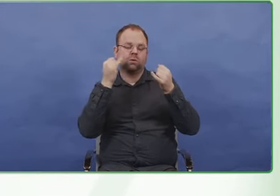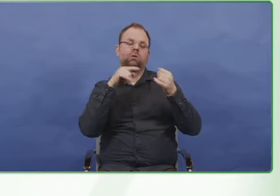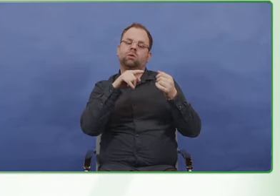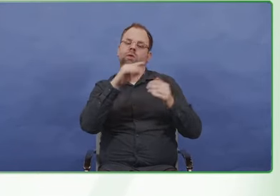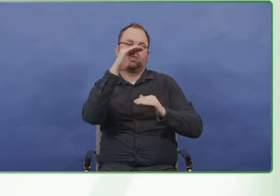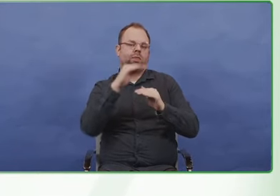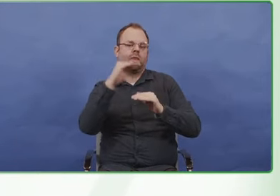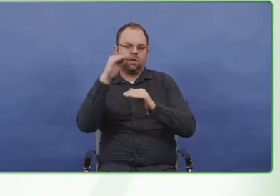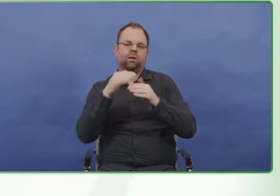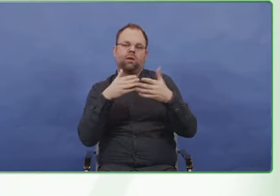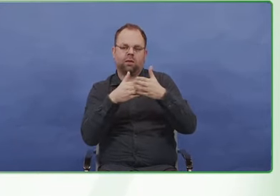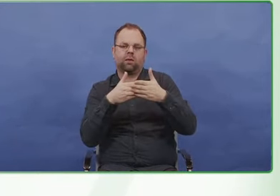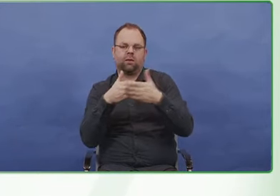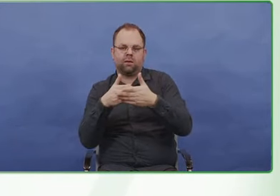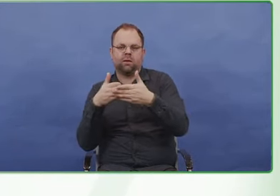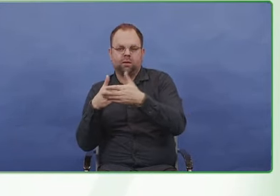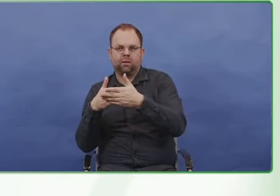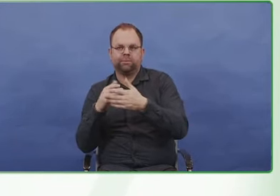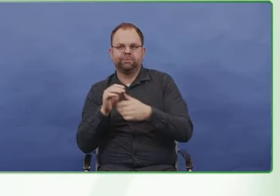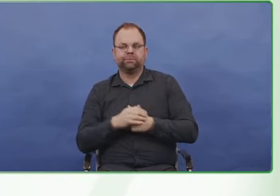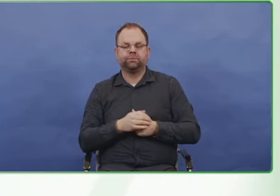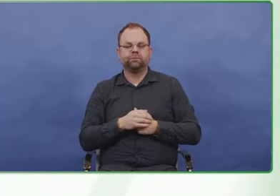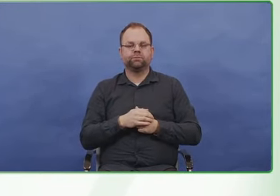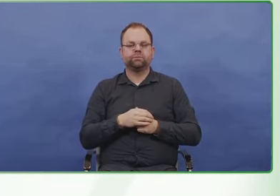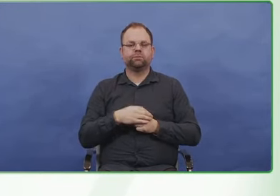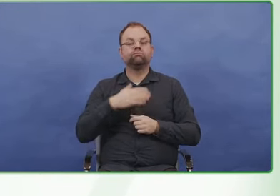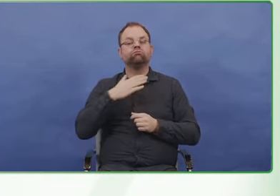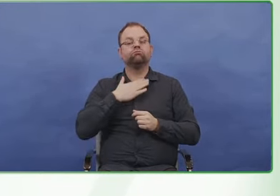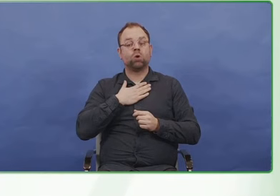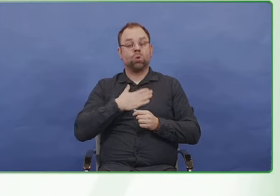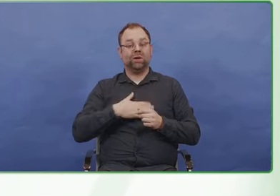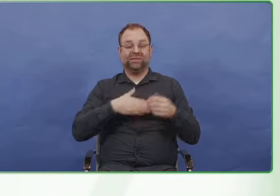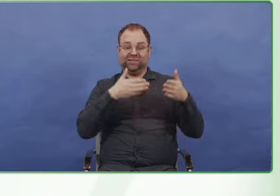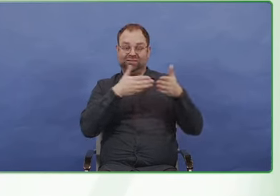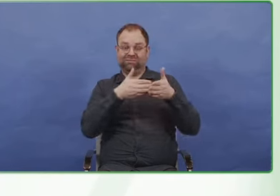to assistive products.